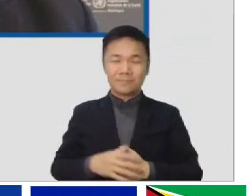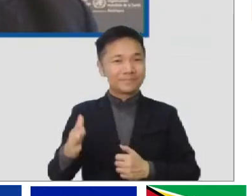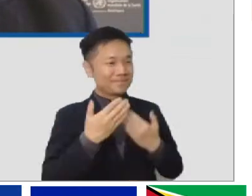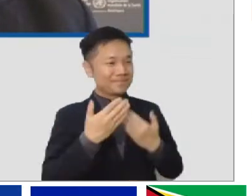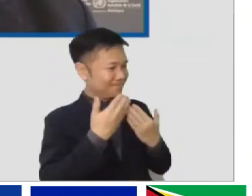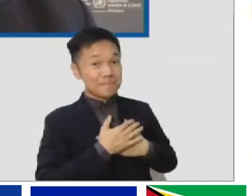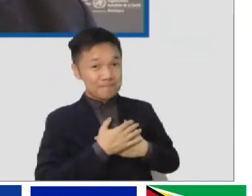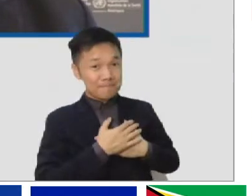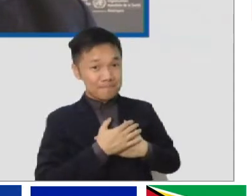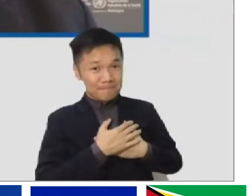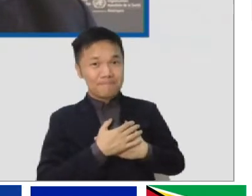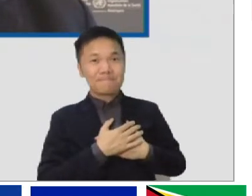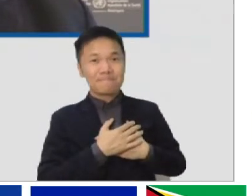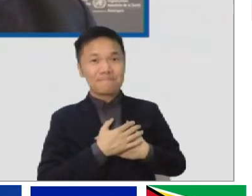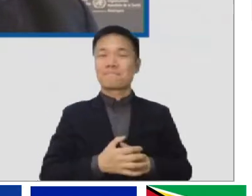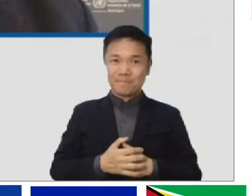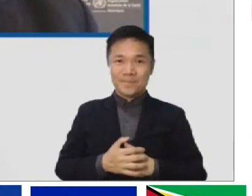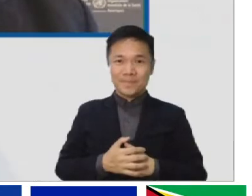Sorry, carry on.